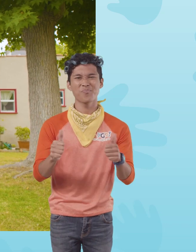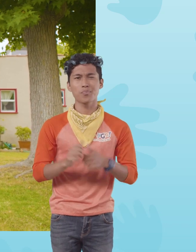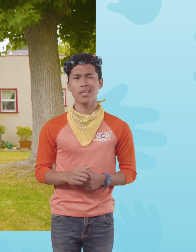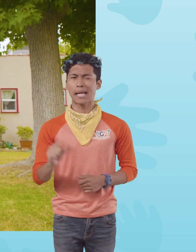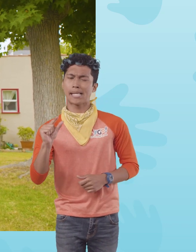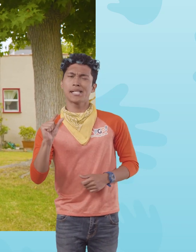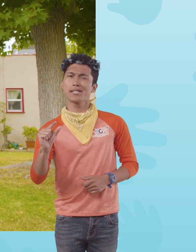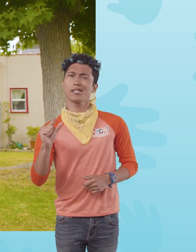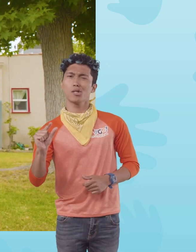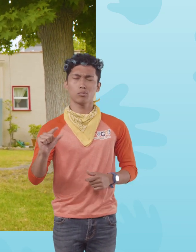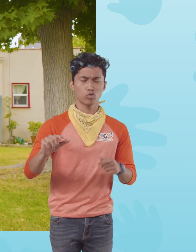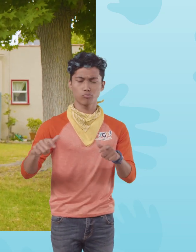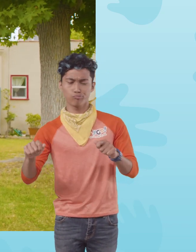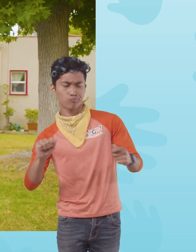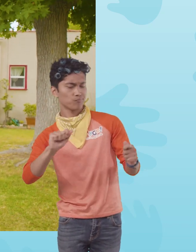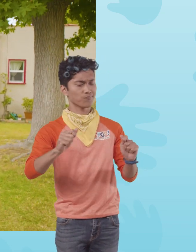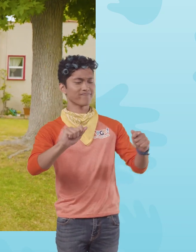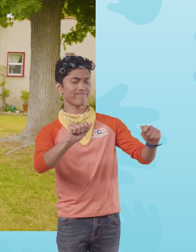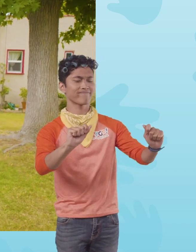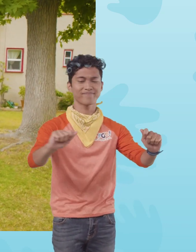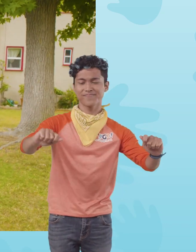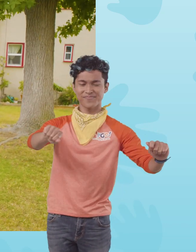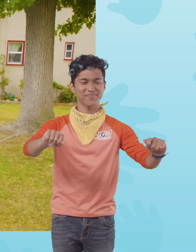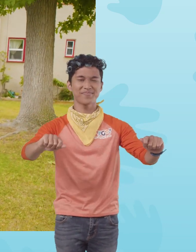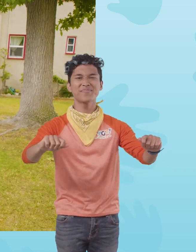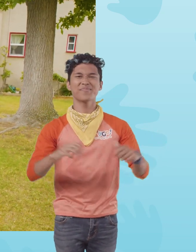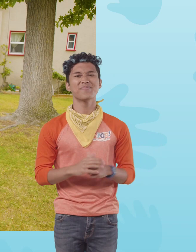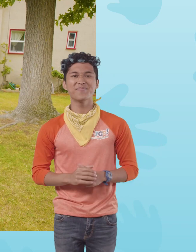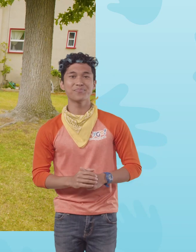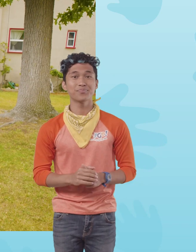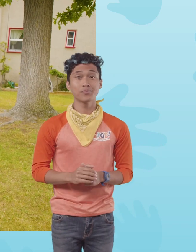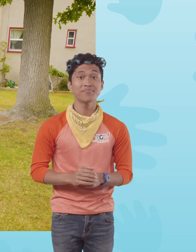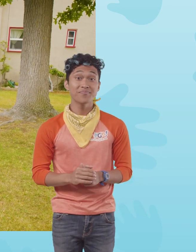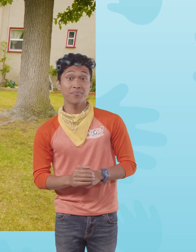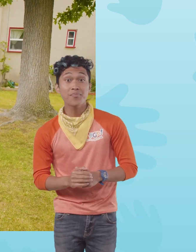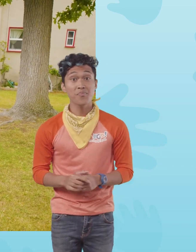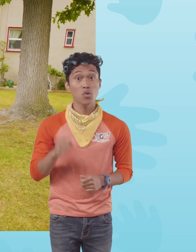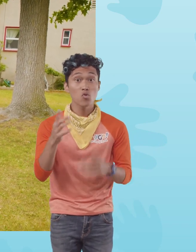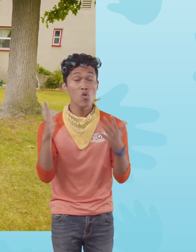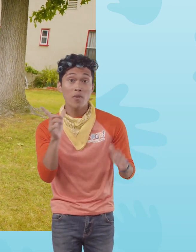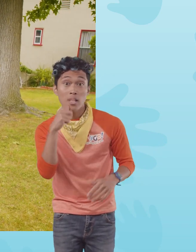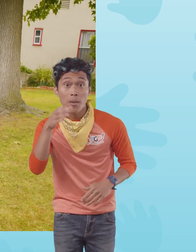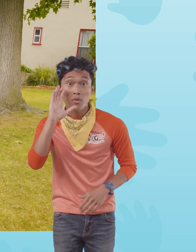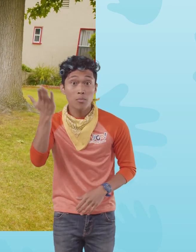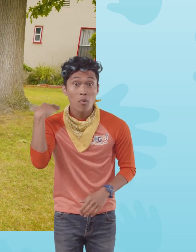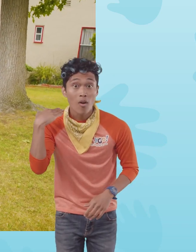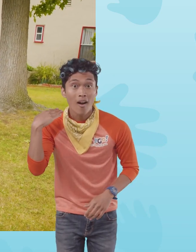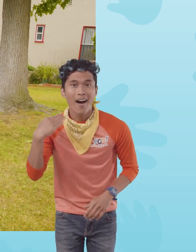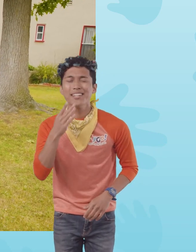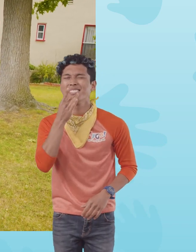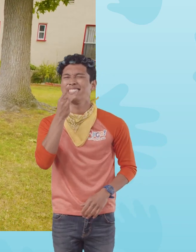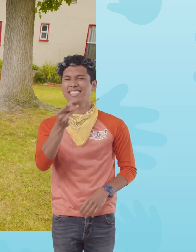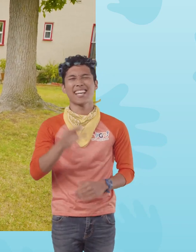actually have a little bit more of this. Wow. Have you ever tried lemonade before? It's